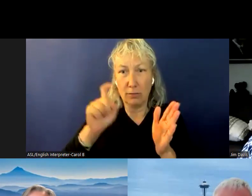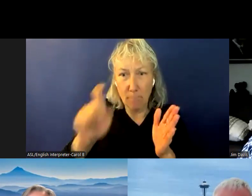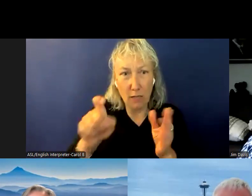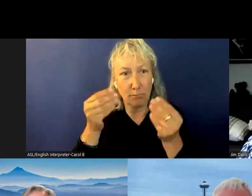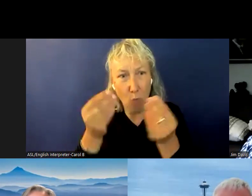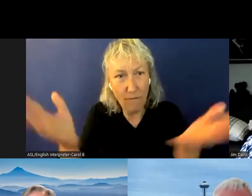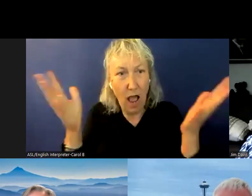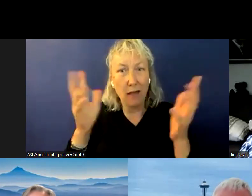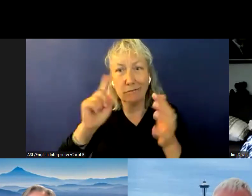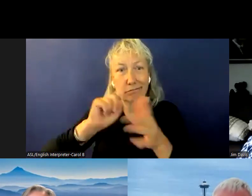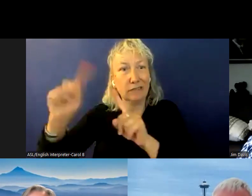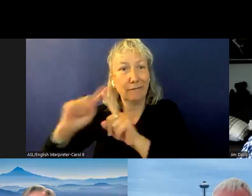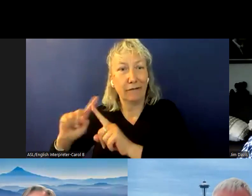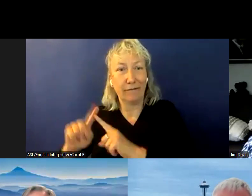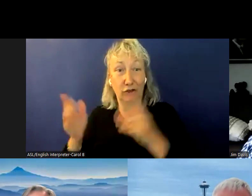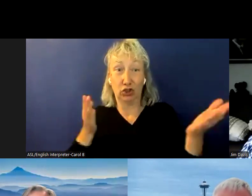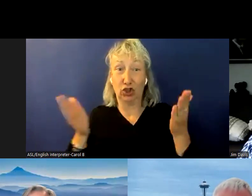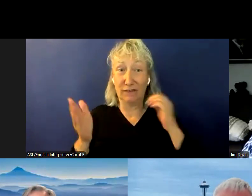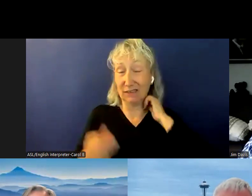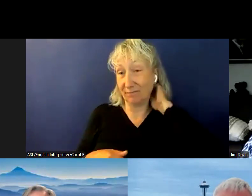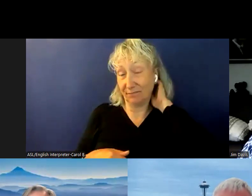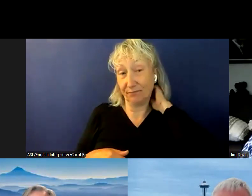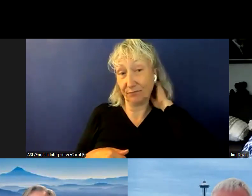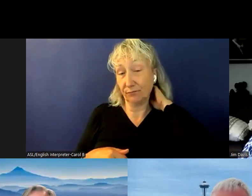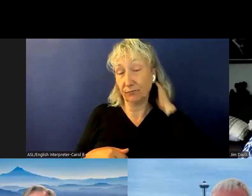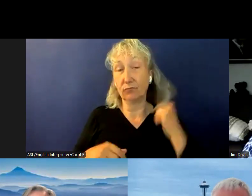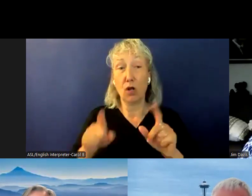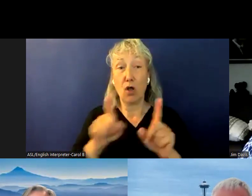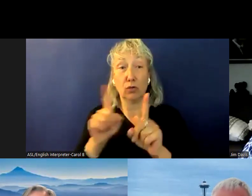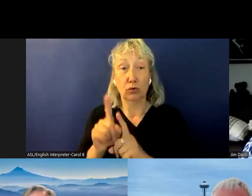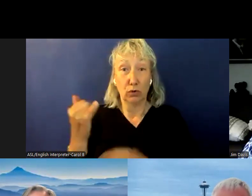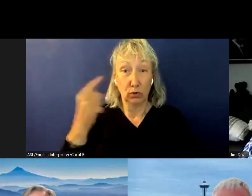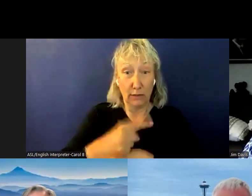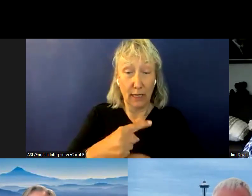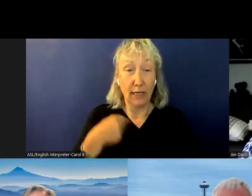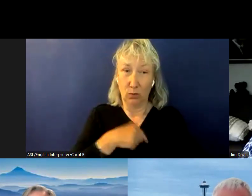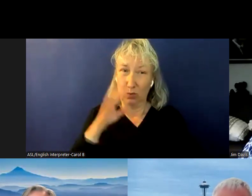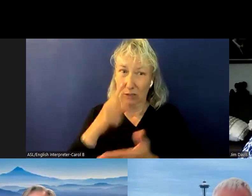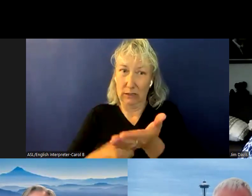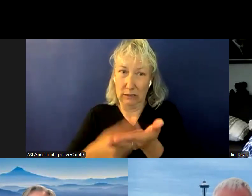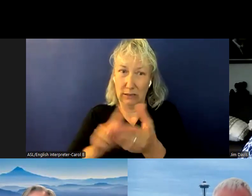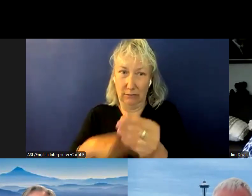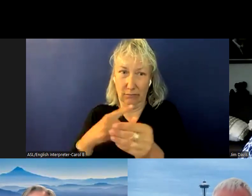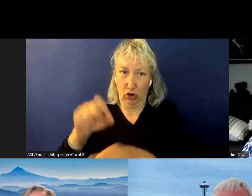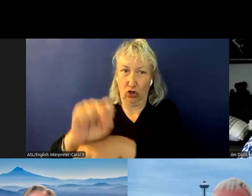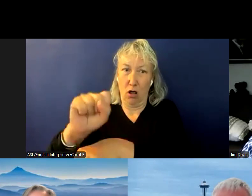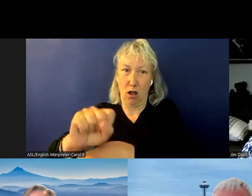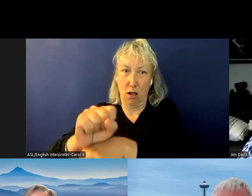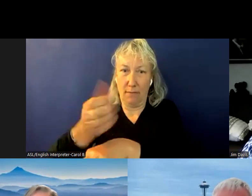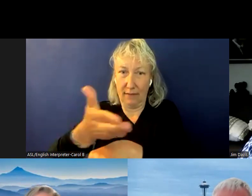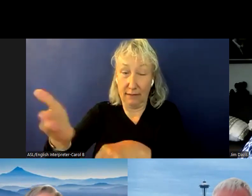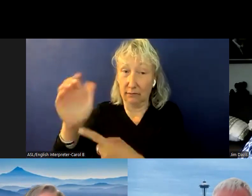nation. One of the key areas that we'll be addressing today is employment. And ADA